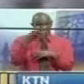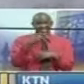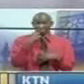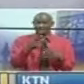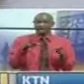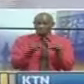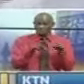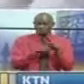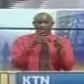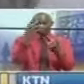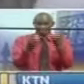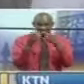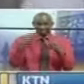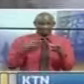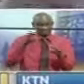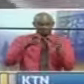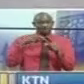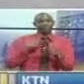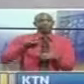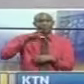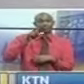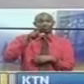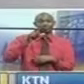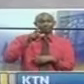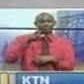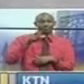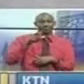also say their pension needs to be reviewed upwards. They should